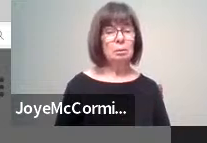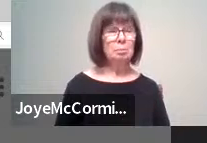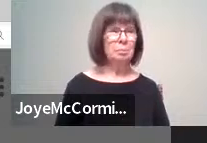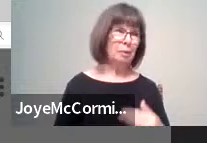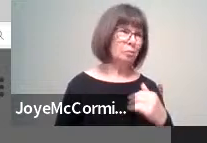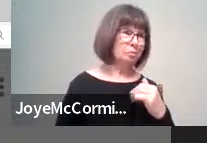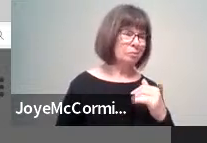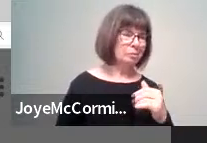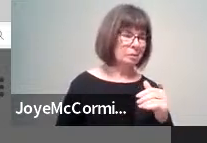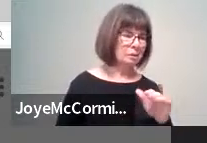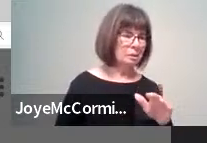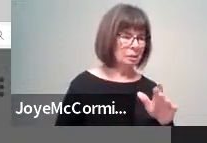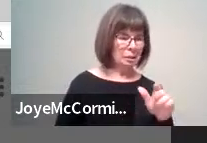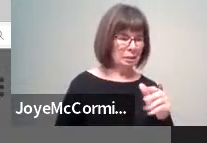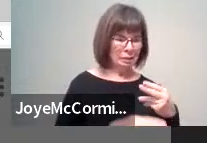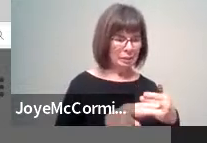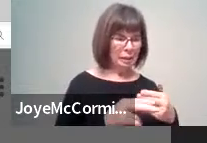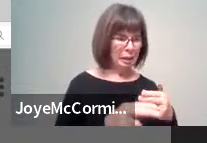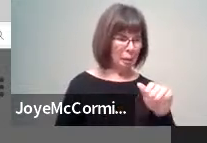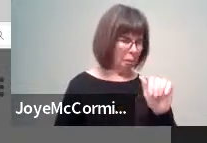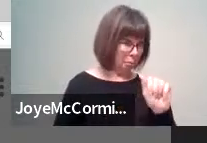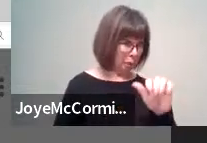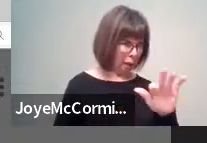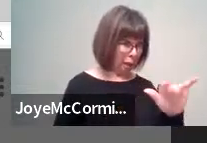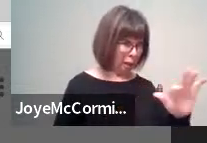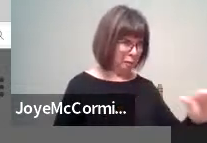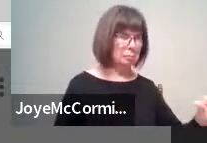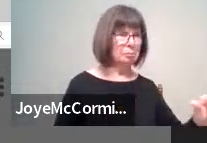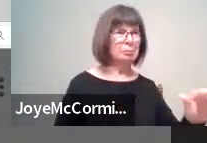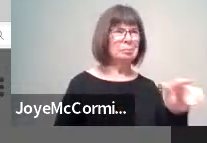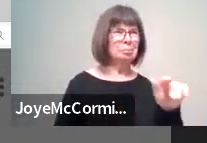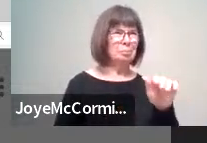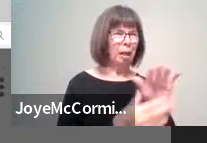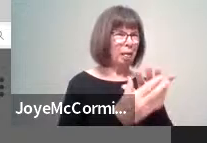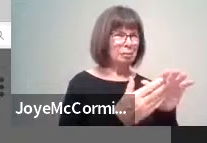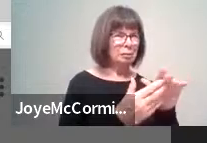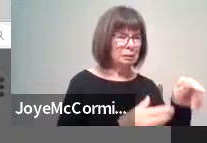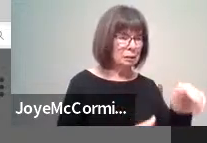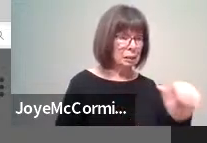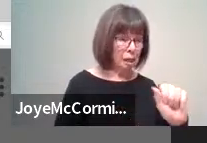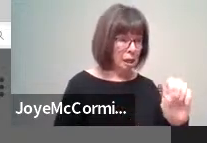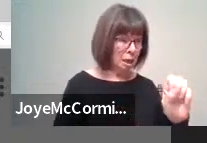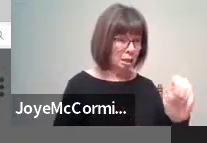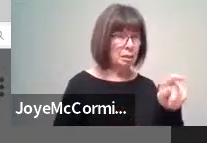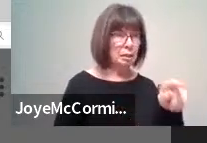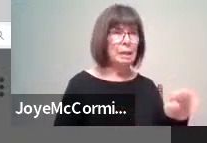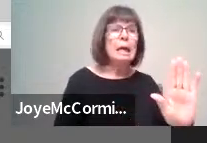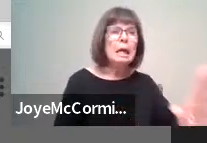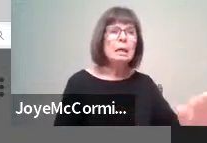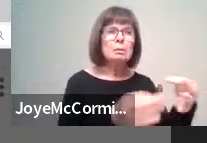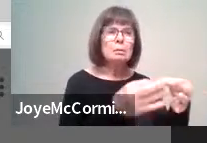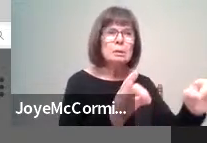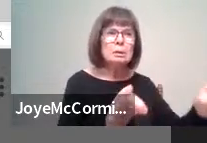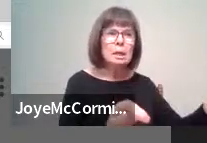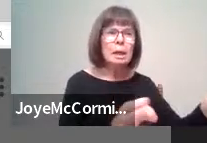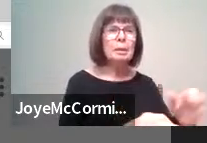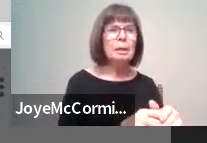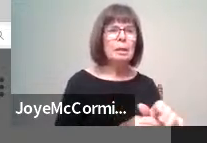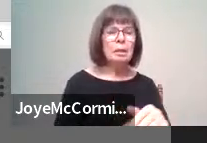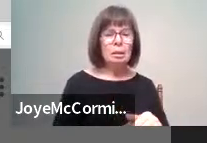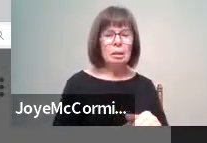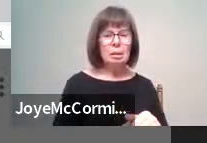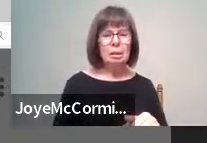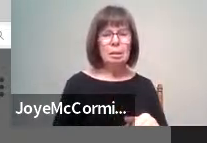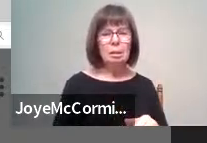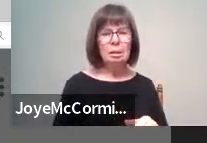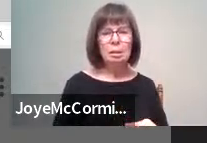wrong, Ashish Jha, his statement, he's the one who's